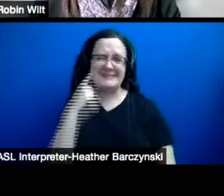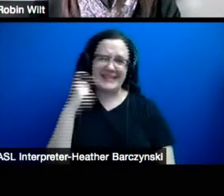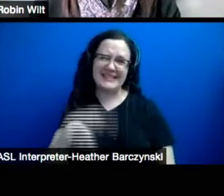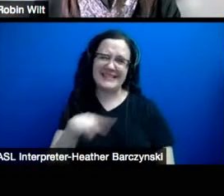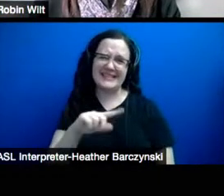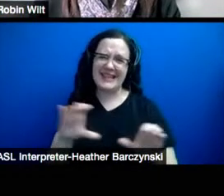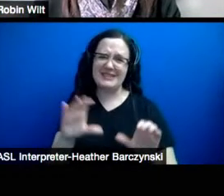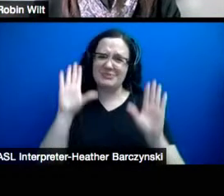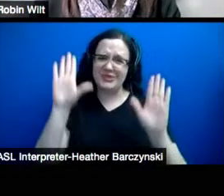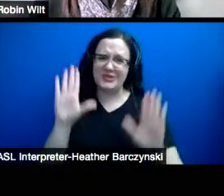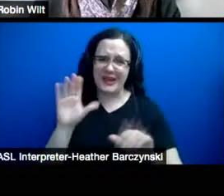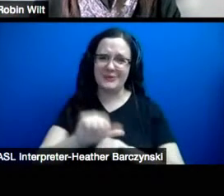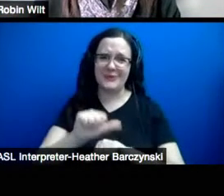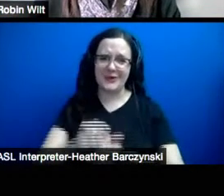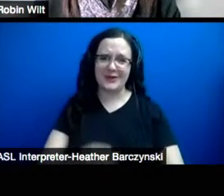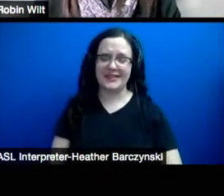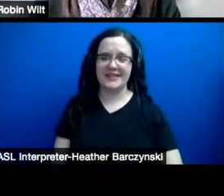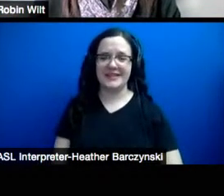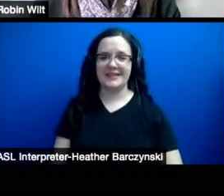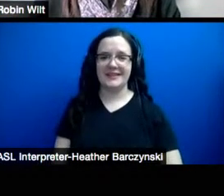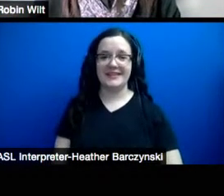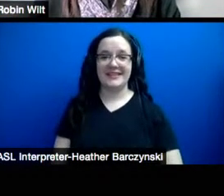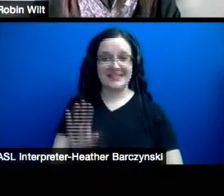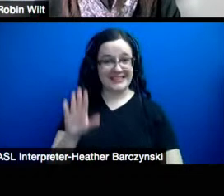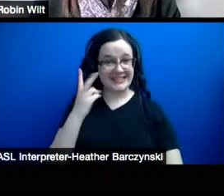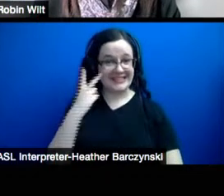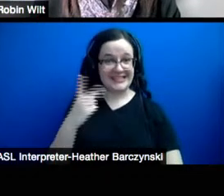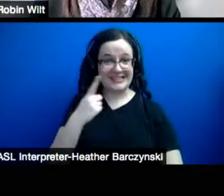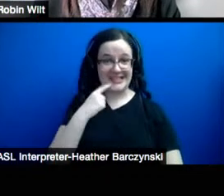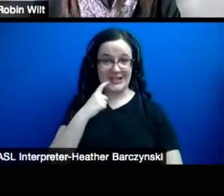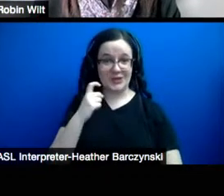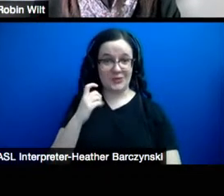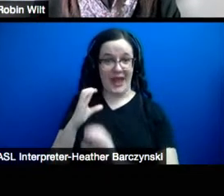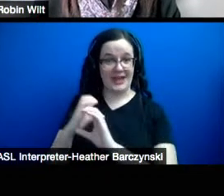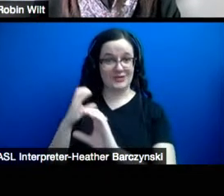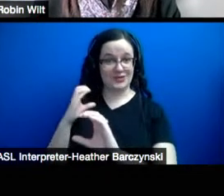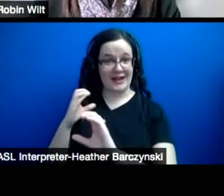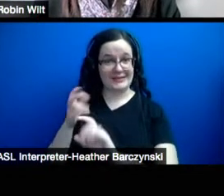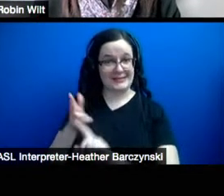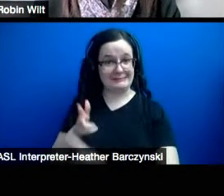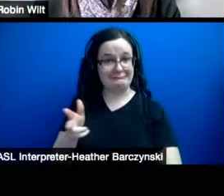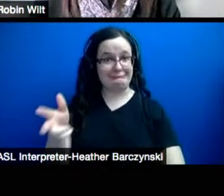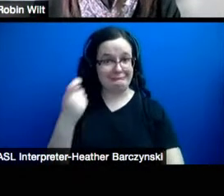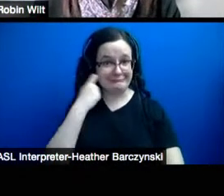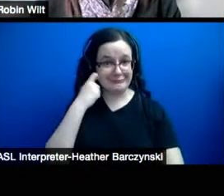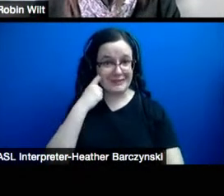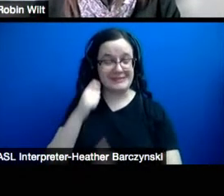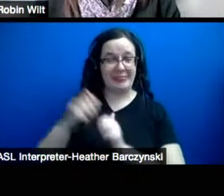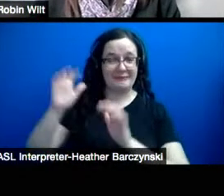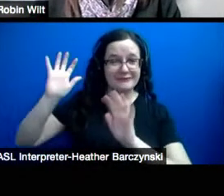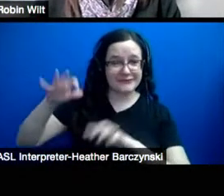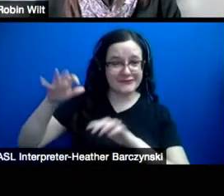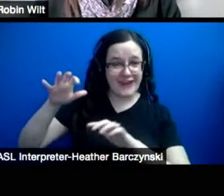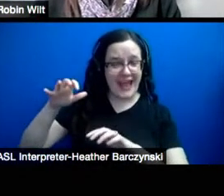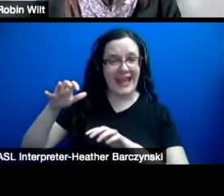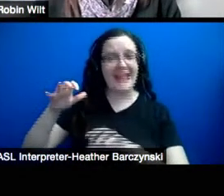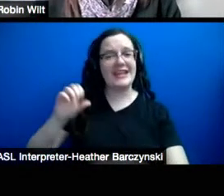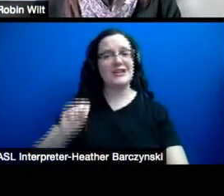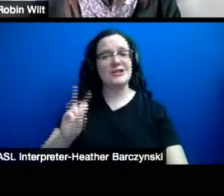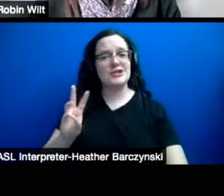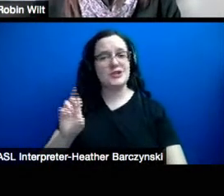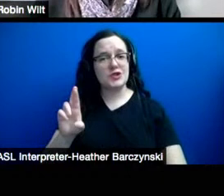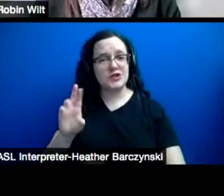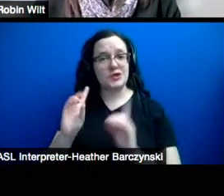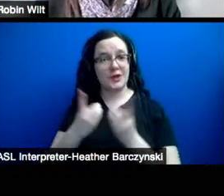work. Seen those red trucks around a lot these last couple days with all the rain, and the sewer department is out